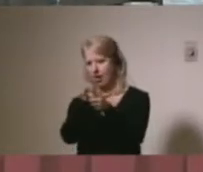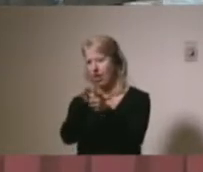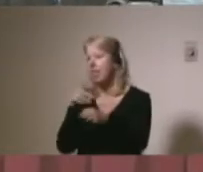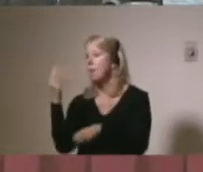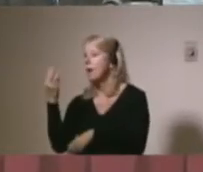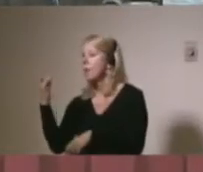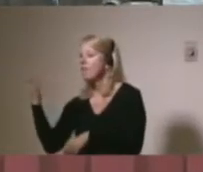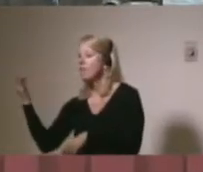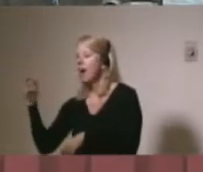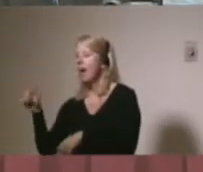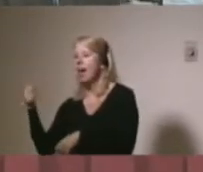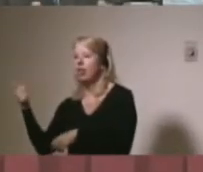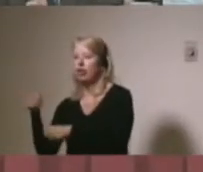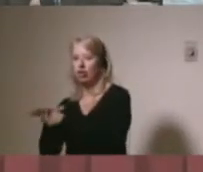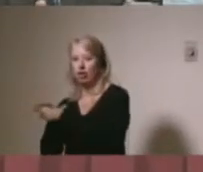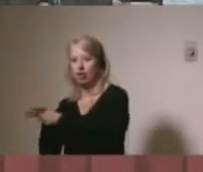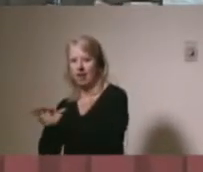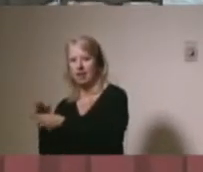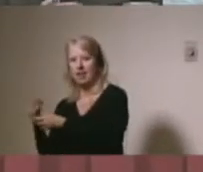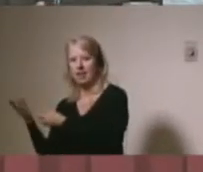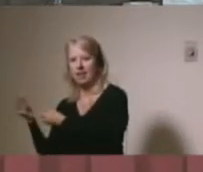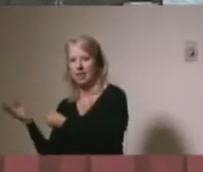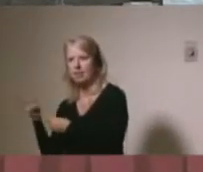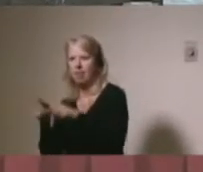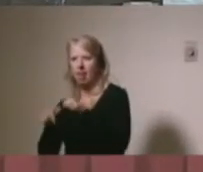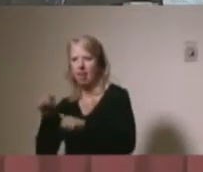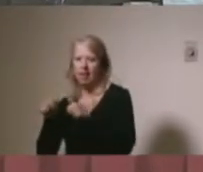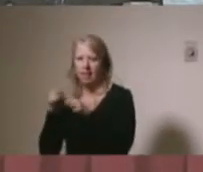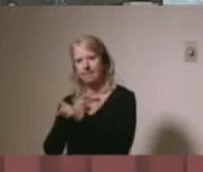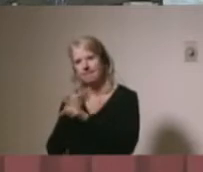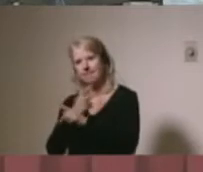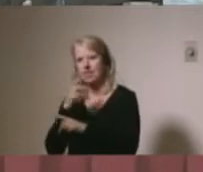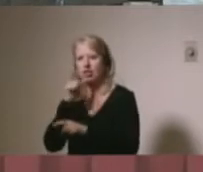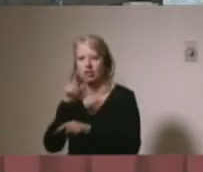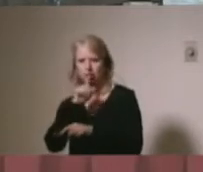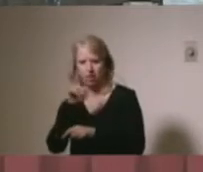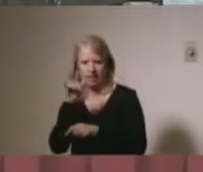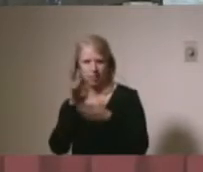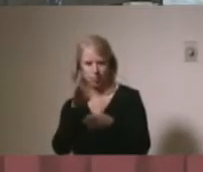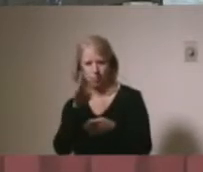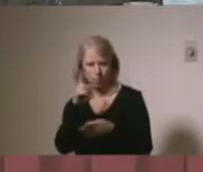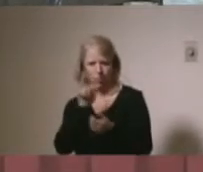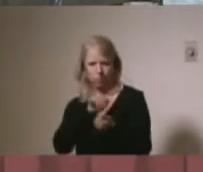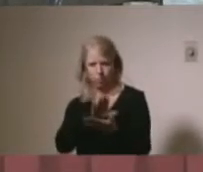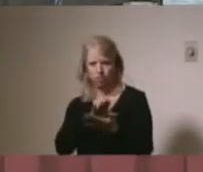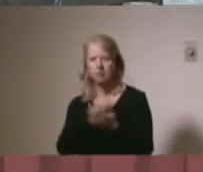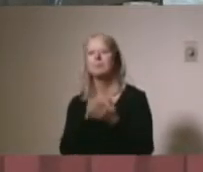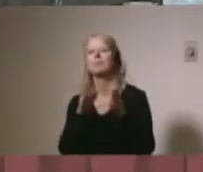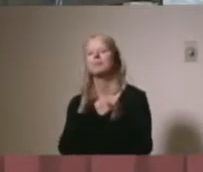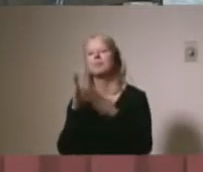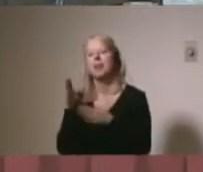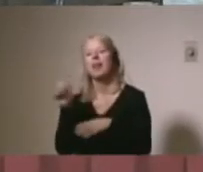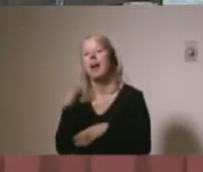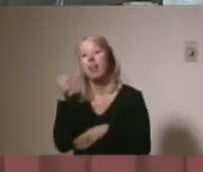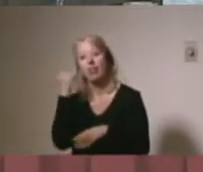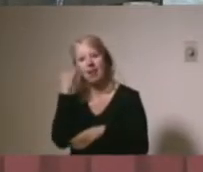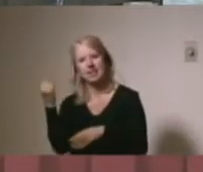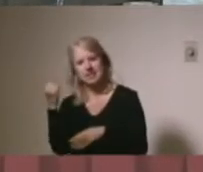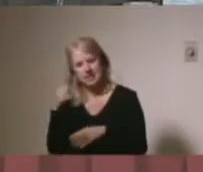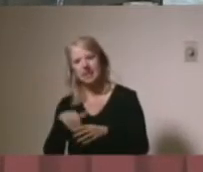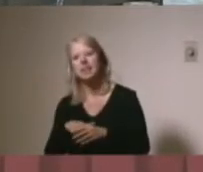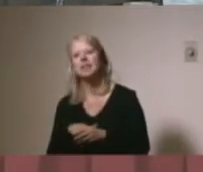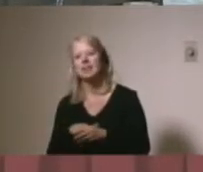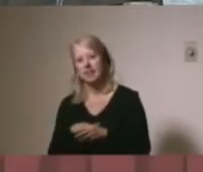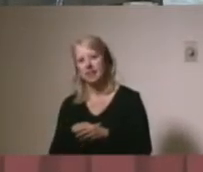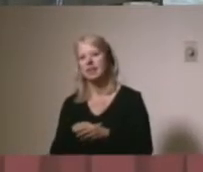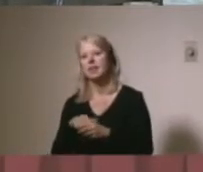and Friday do it that way? And they're not too sure. And then the other thing is, like I suggested, they've bought all